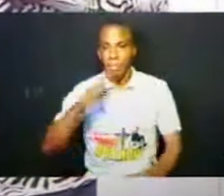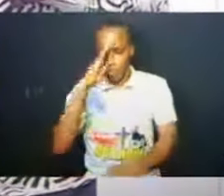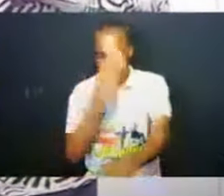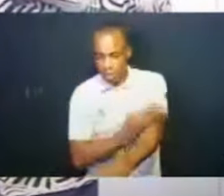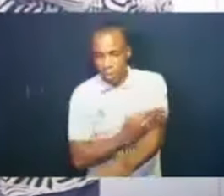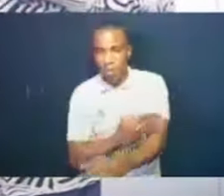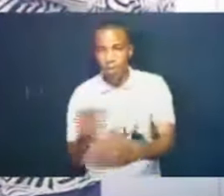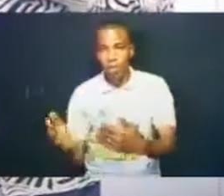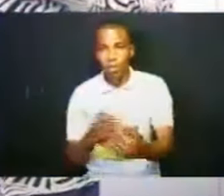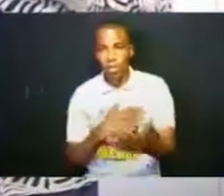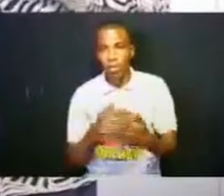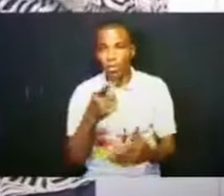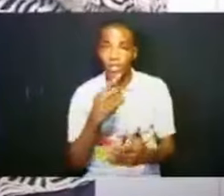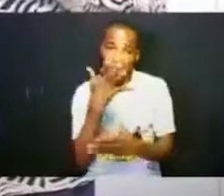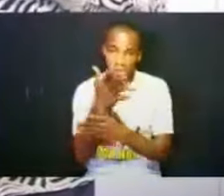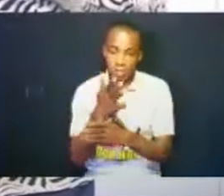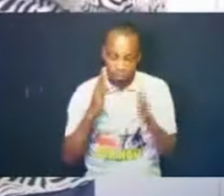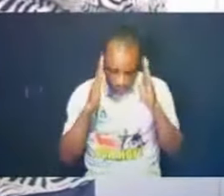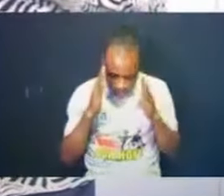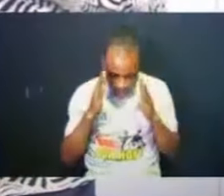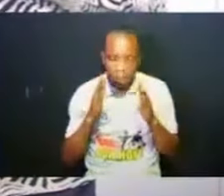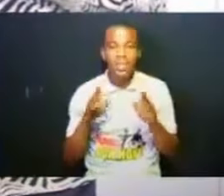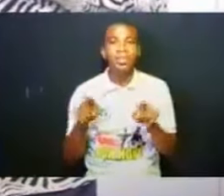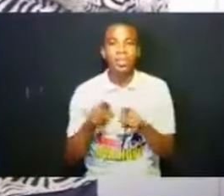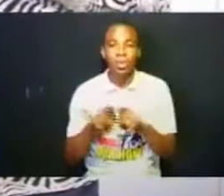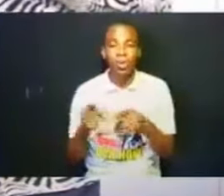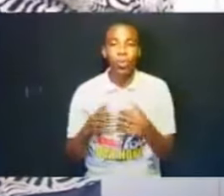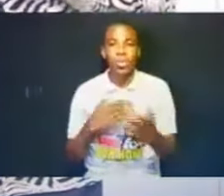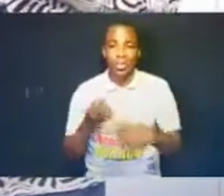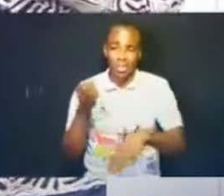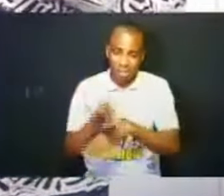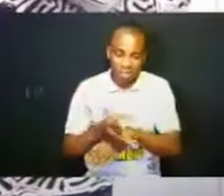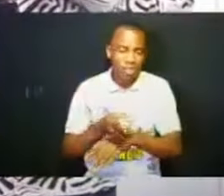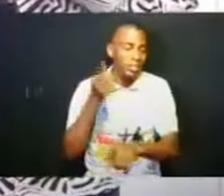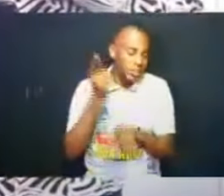to what you say. Turn your ears to my